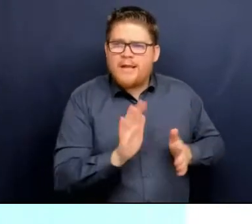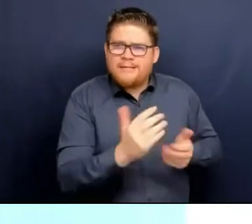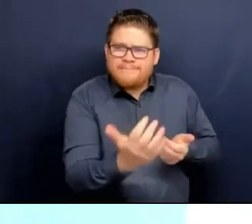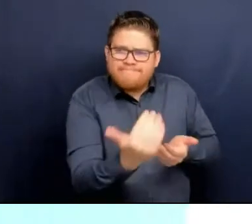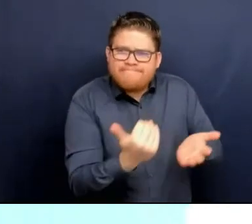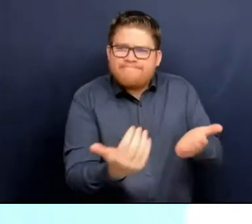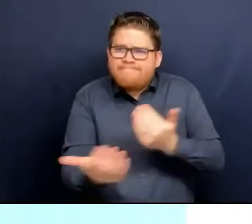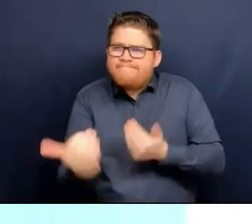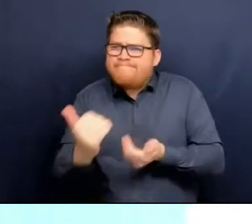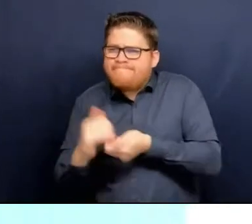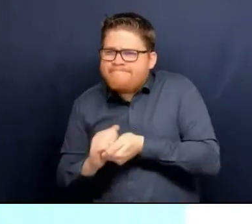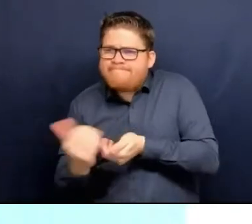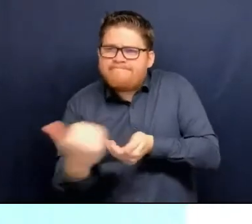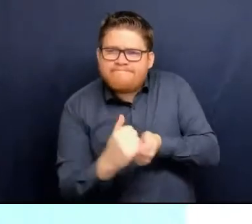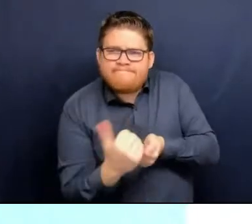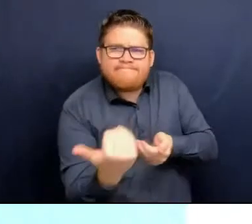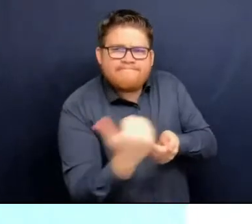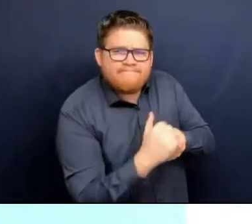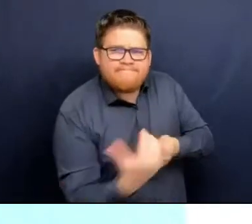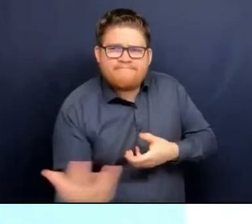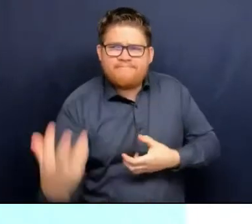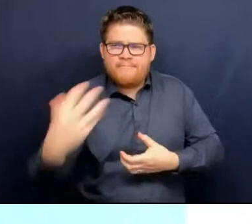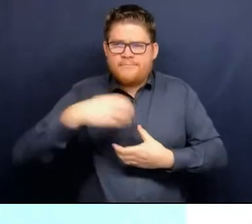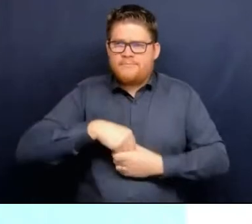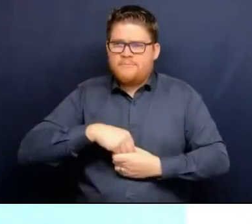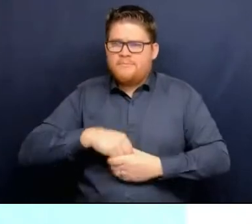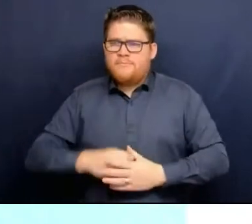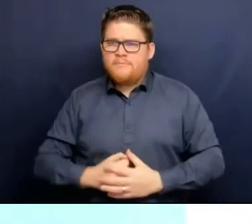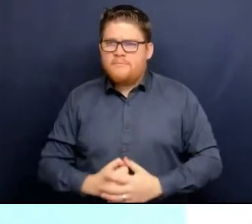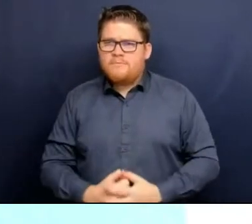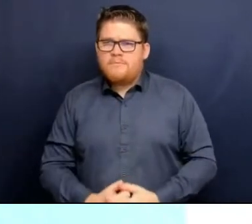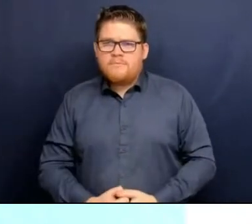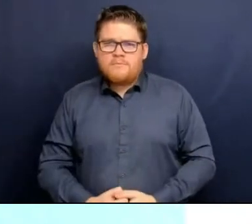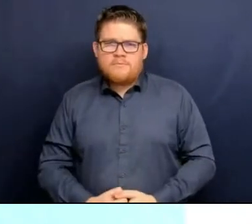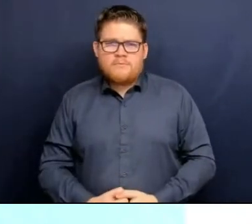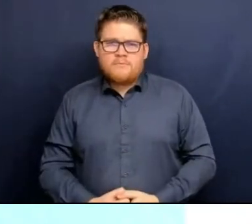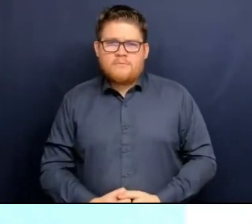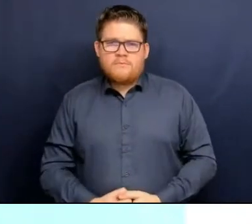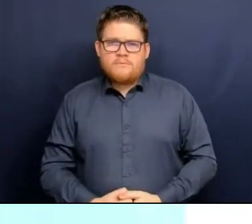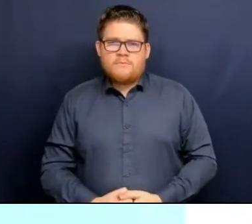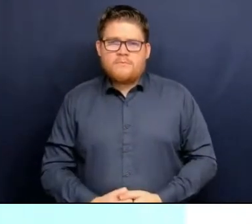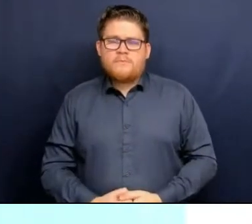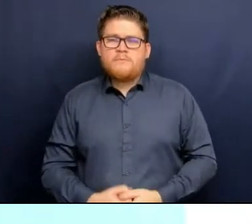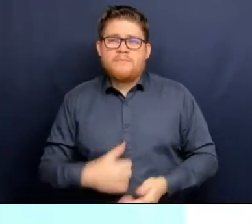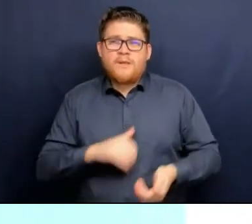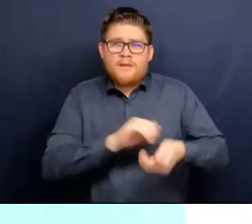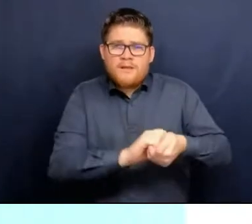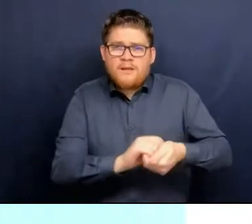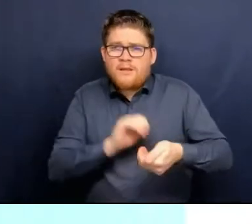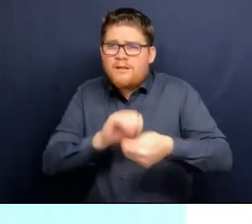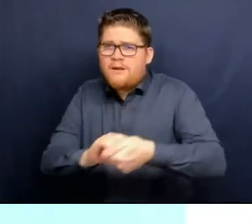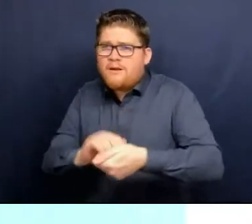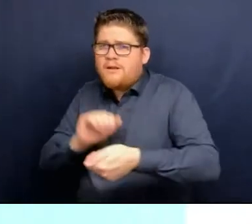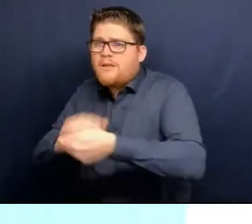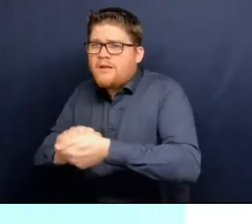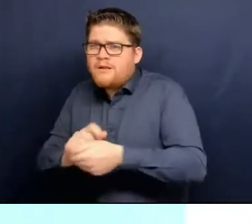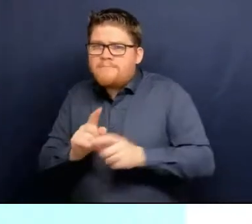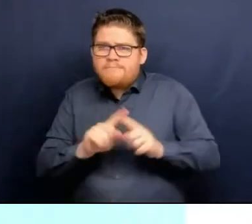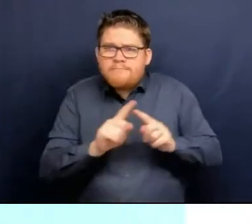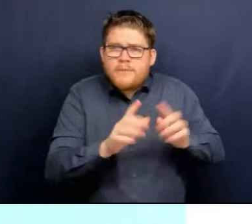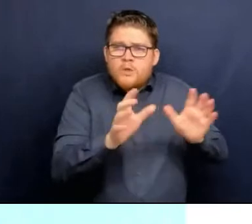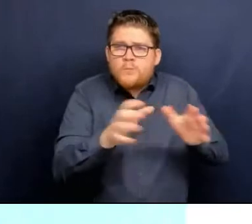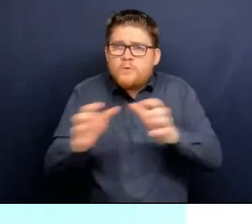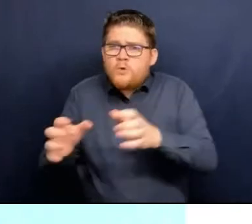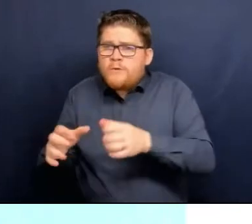and interest from our other partners who have been standing with us side by side as we do this work. I'm talking of local governments.